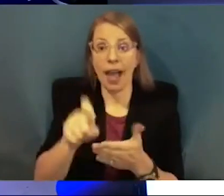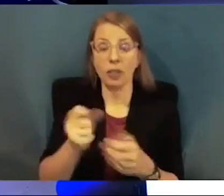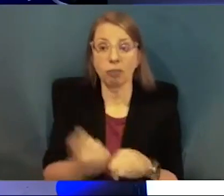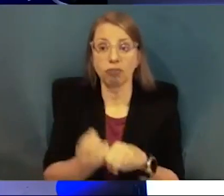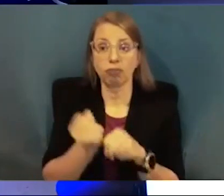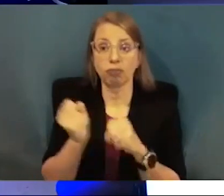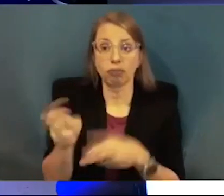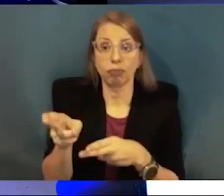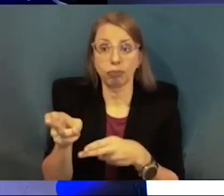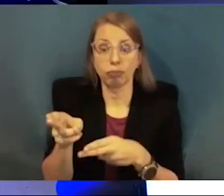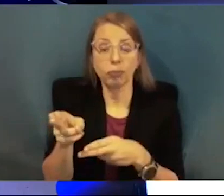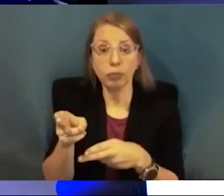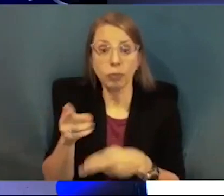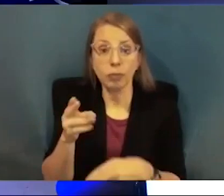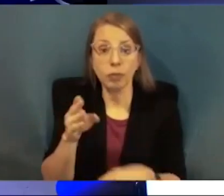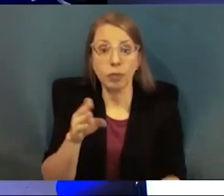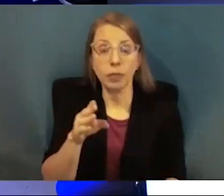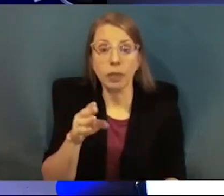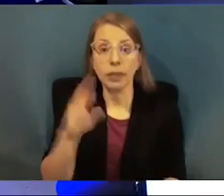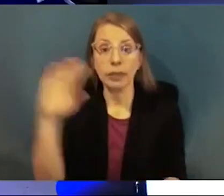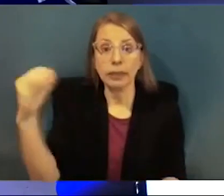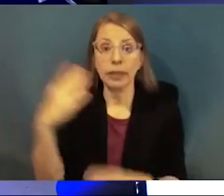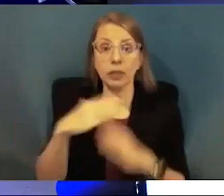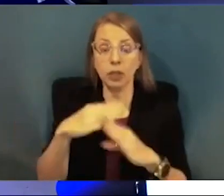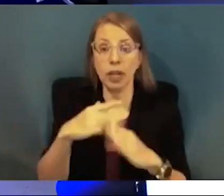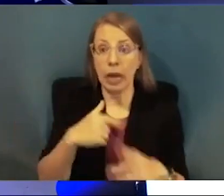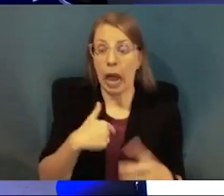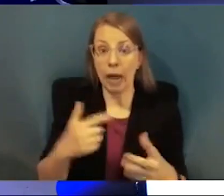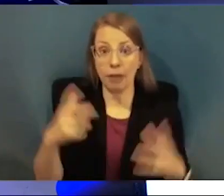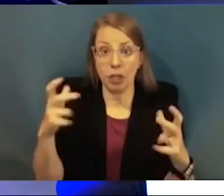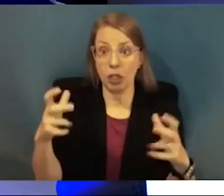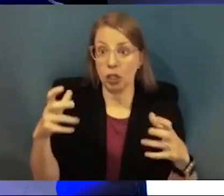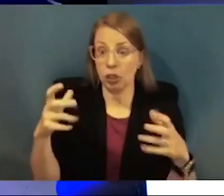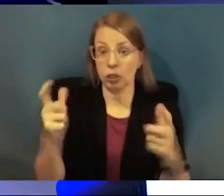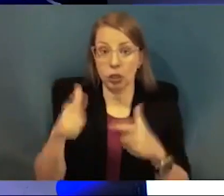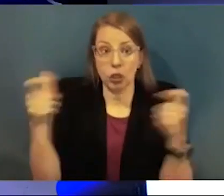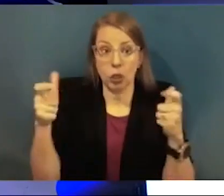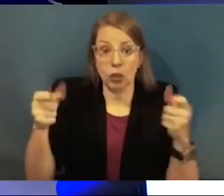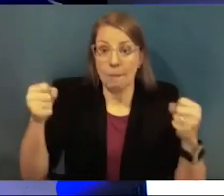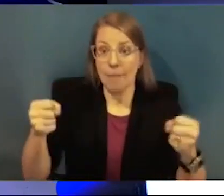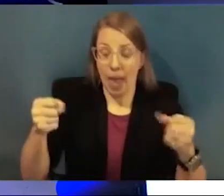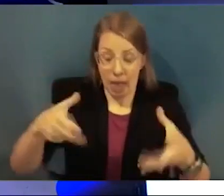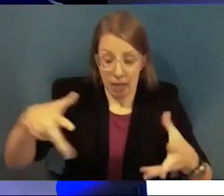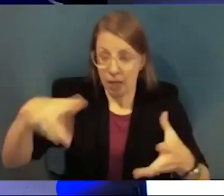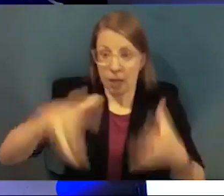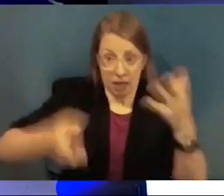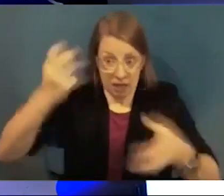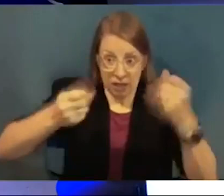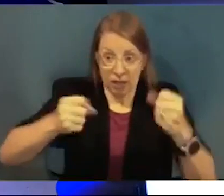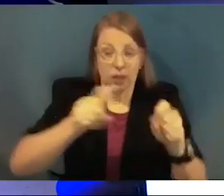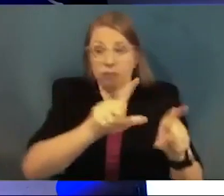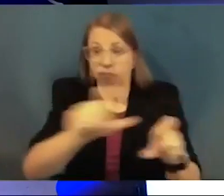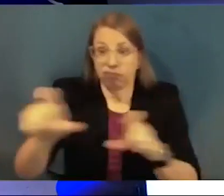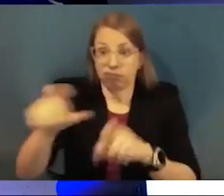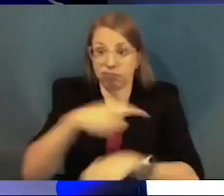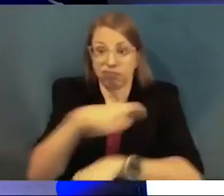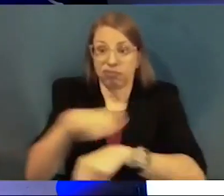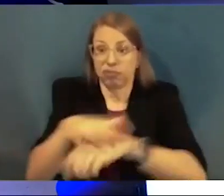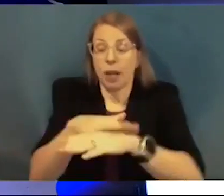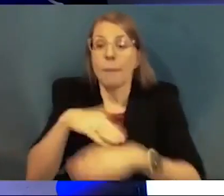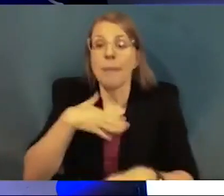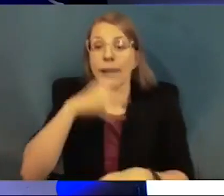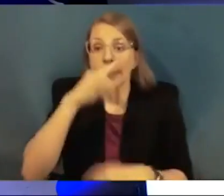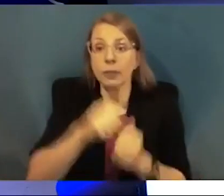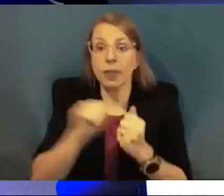I've got a huge bag of sunscreen, and I just grab what's ever in there and start spraying hosing my kids down with it. But I read your email. I went straight to the